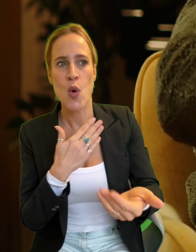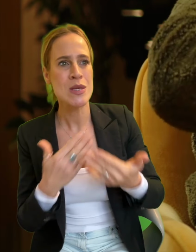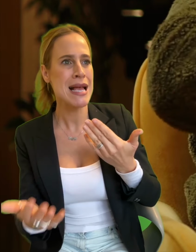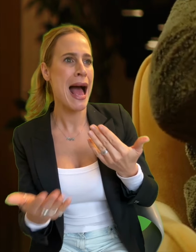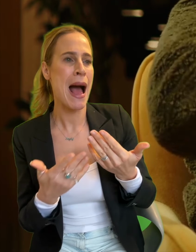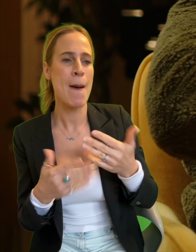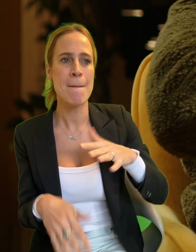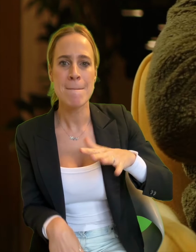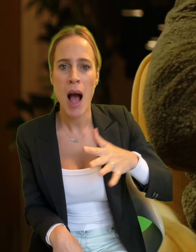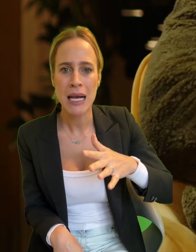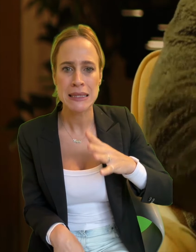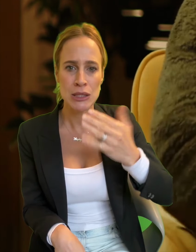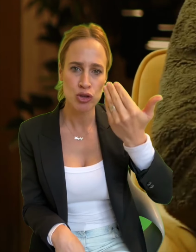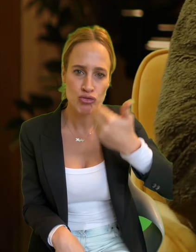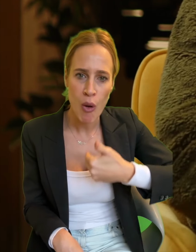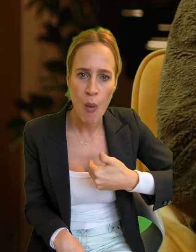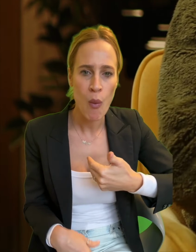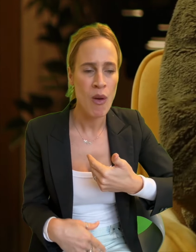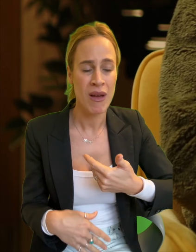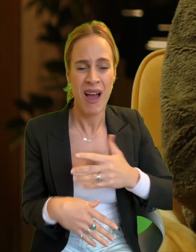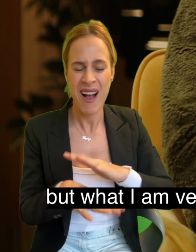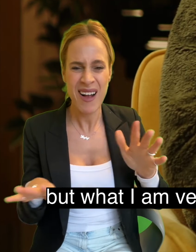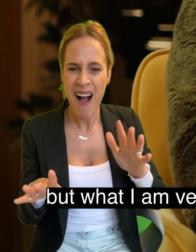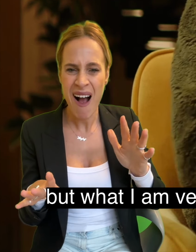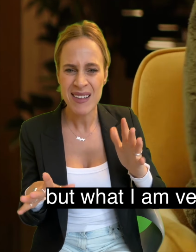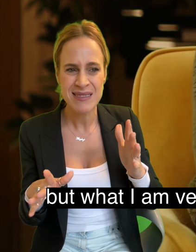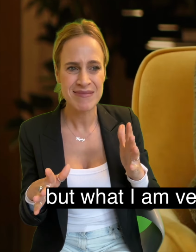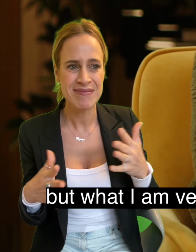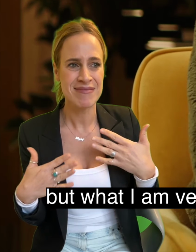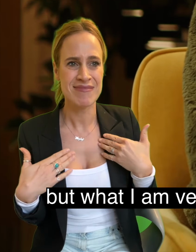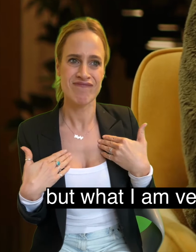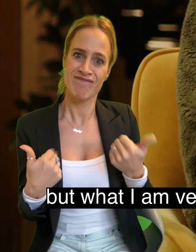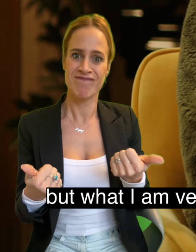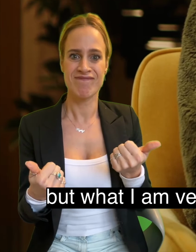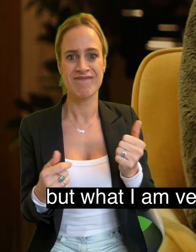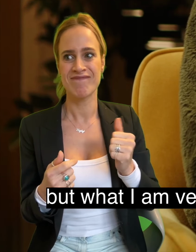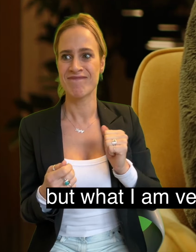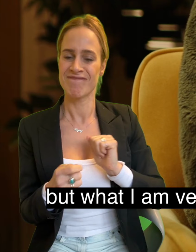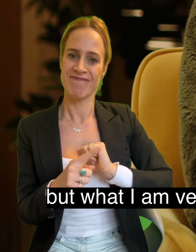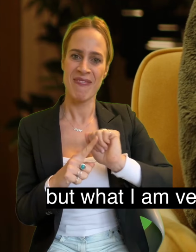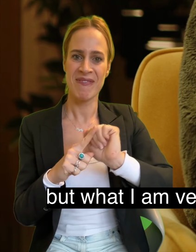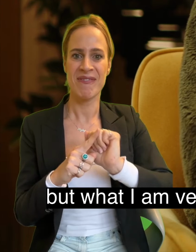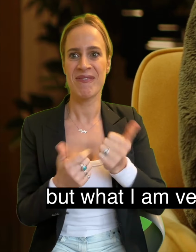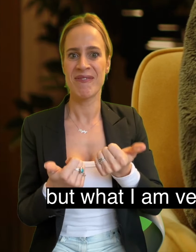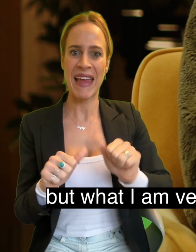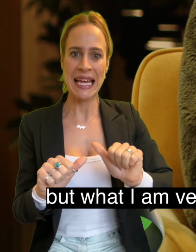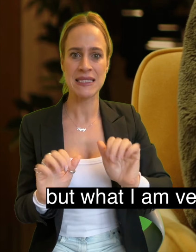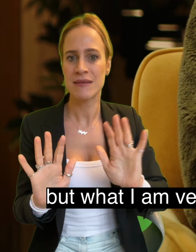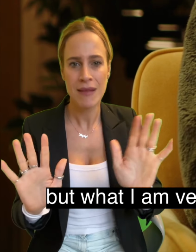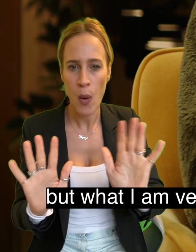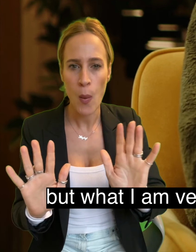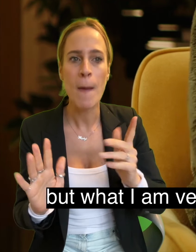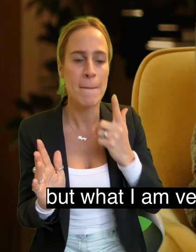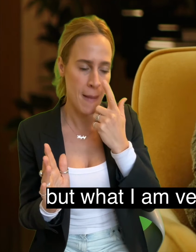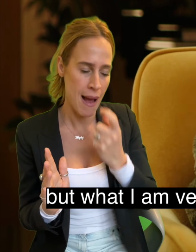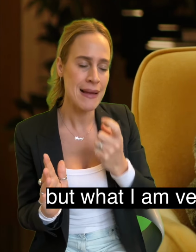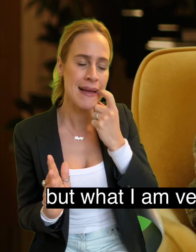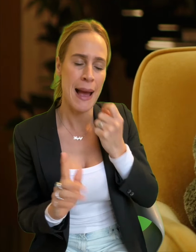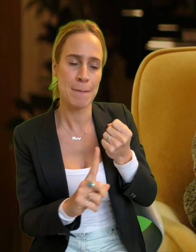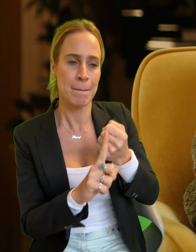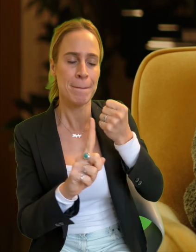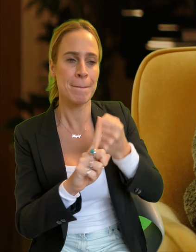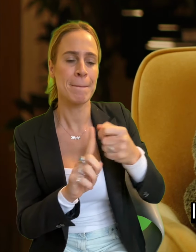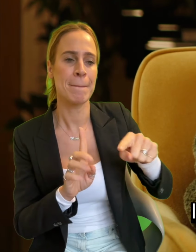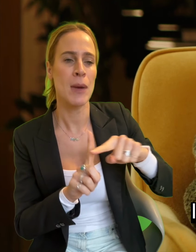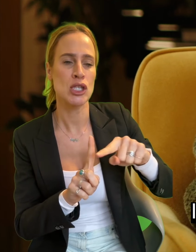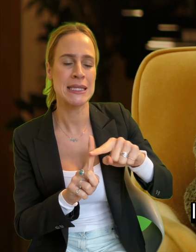Parkinson's. I can't say I can't fix nothing. But what I am very comfortable is that with every molecule in my body, I guarantee I can make it a little bit